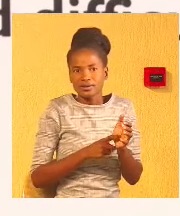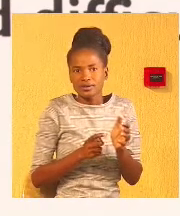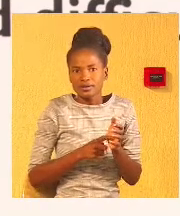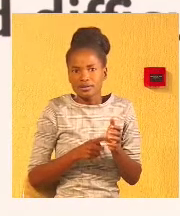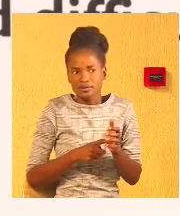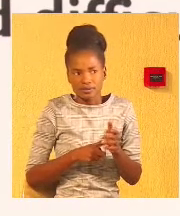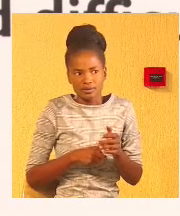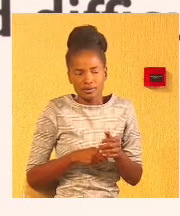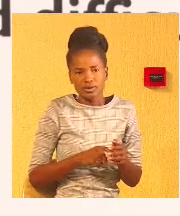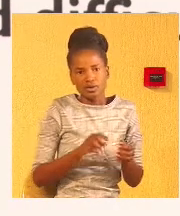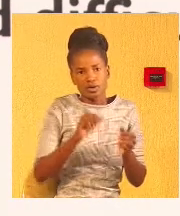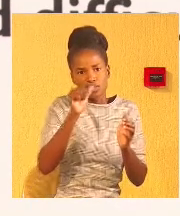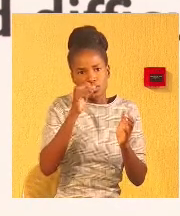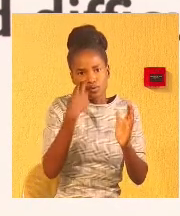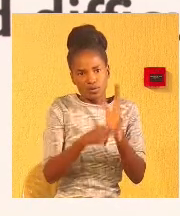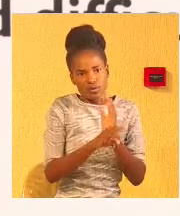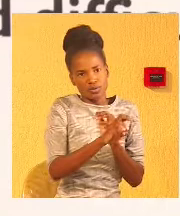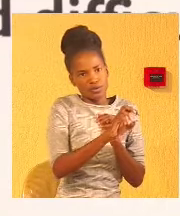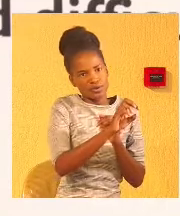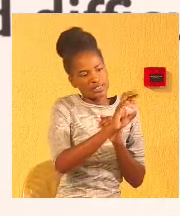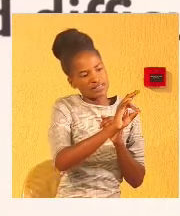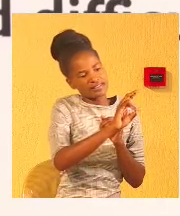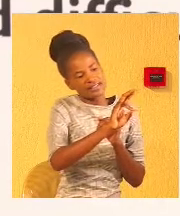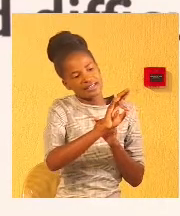7159 of 28 March 2020,